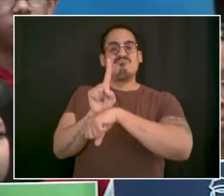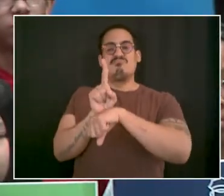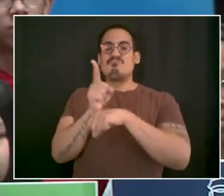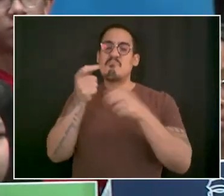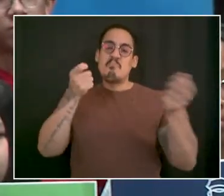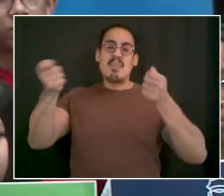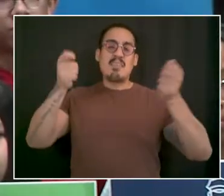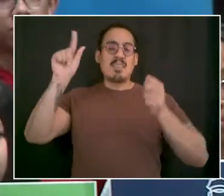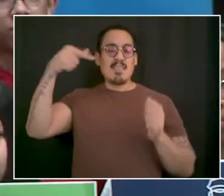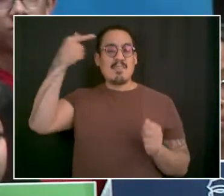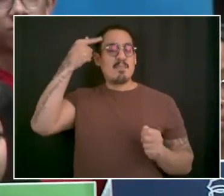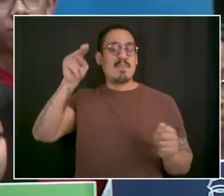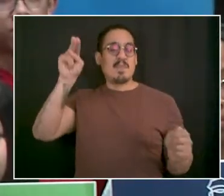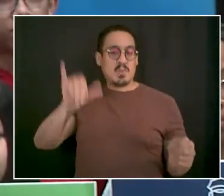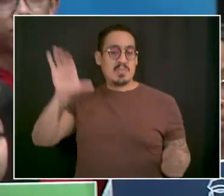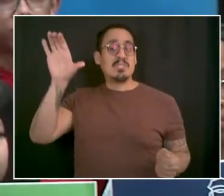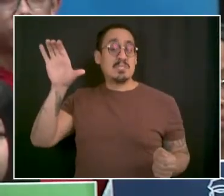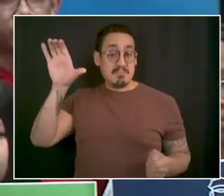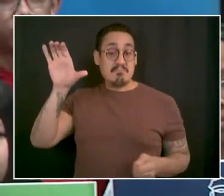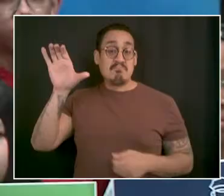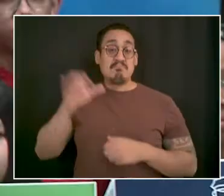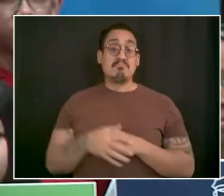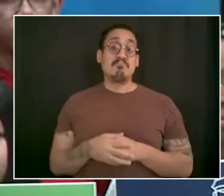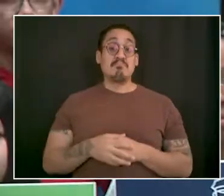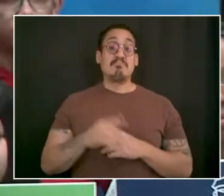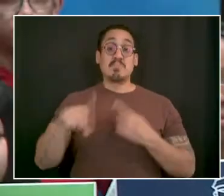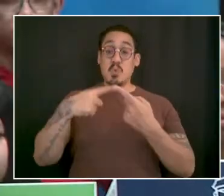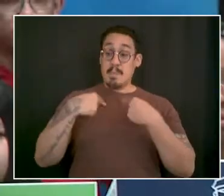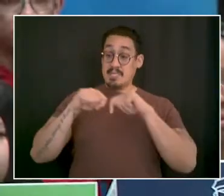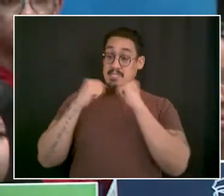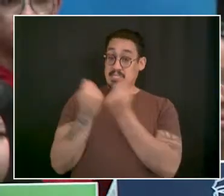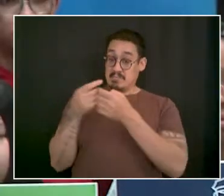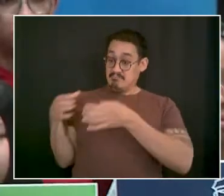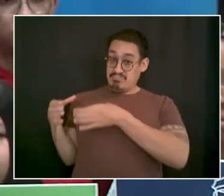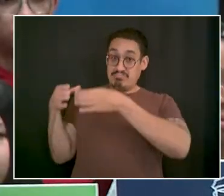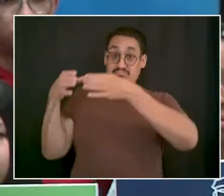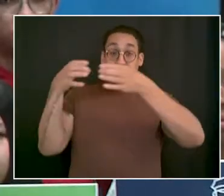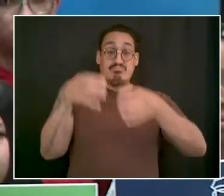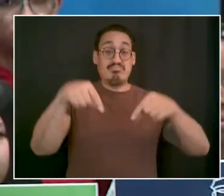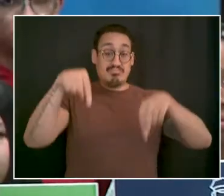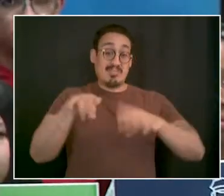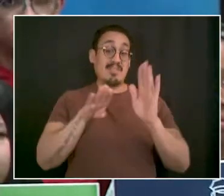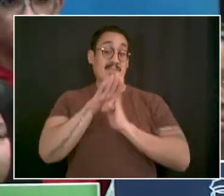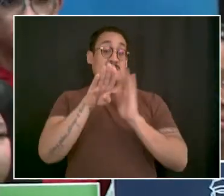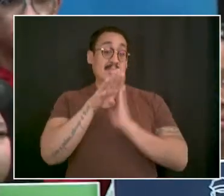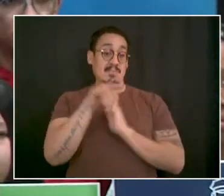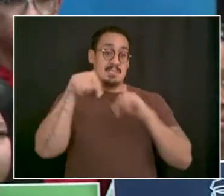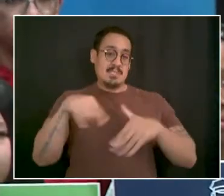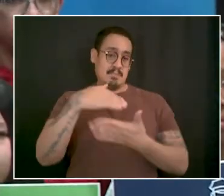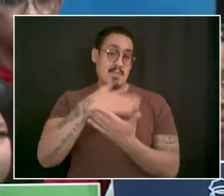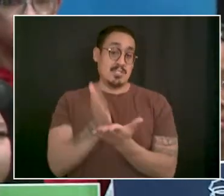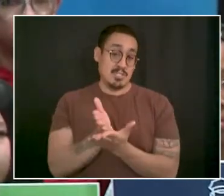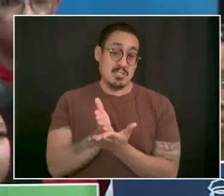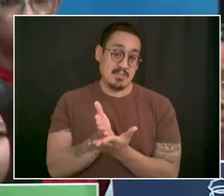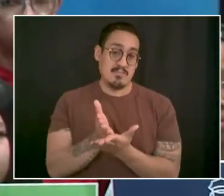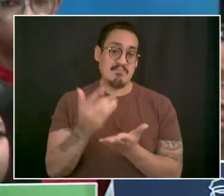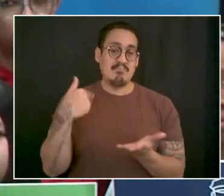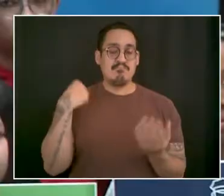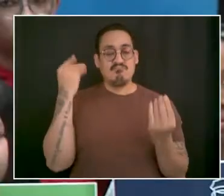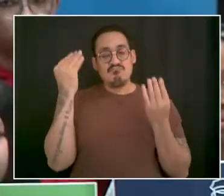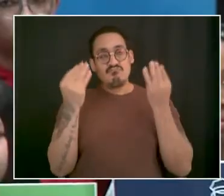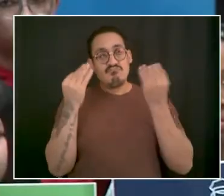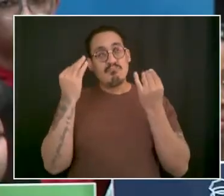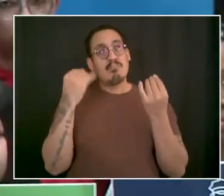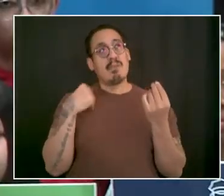of New York City. So when my team and I came together to develop this budget, I thought of my younger